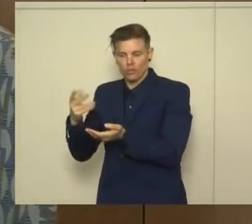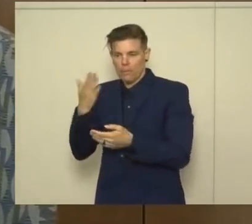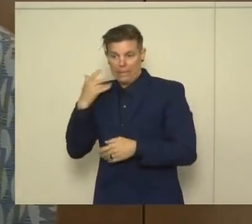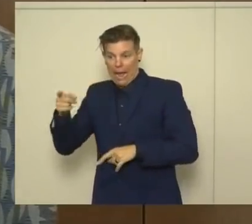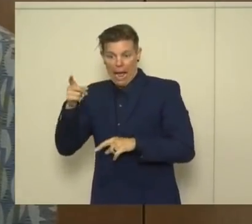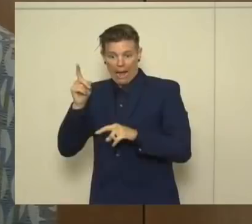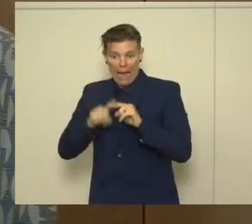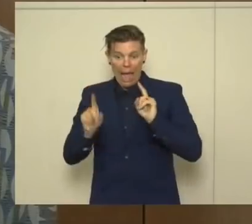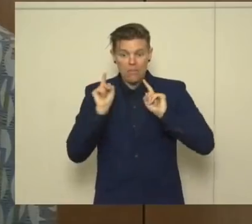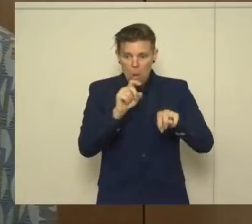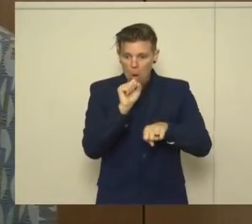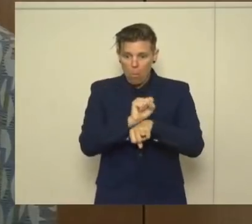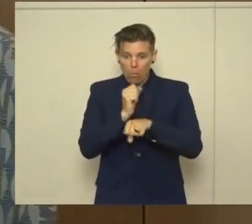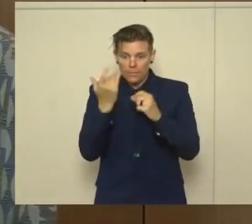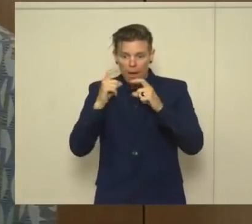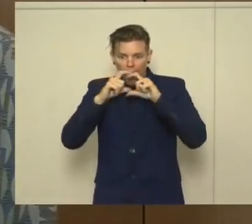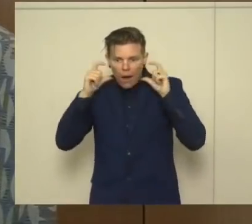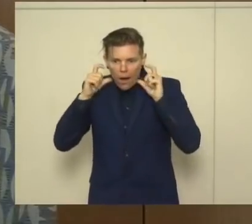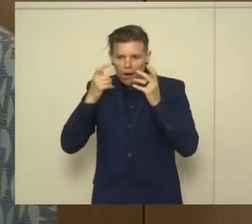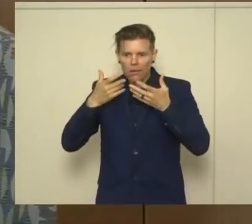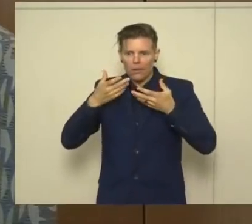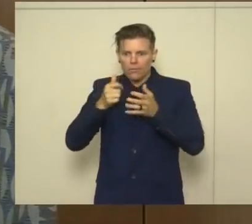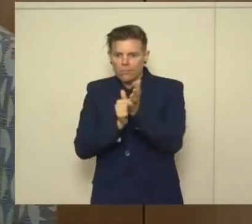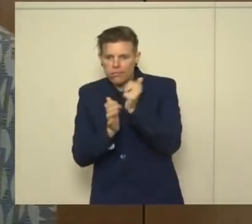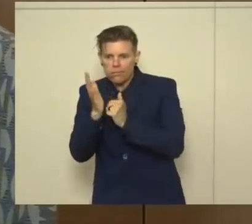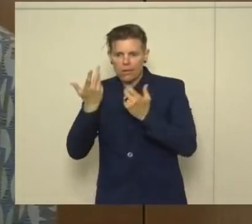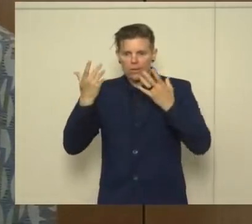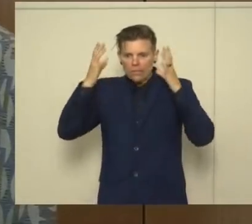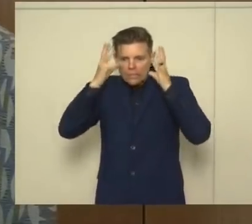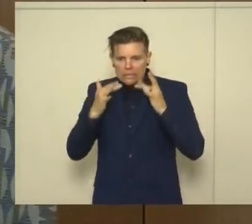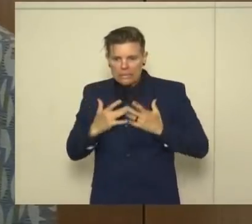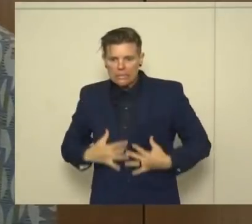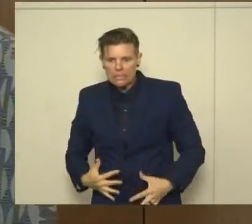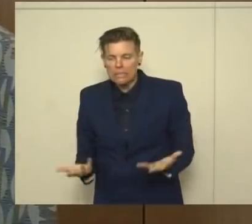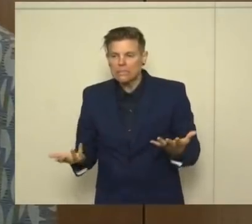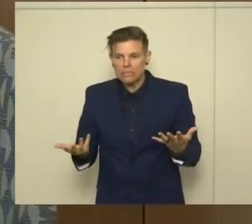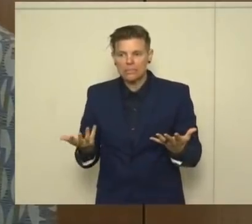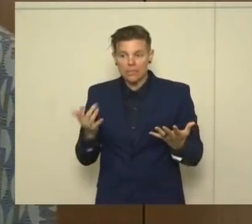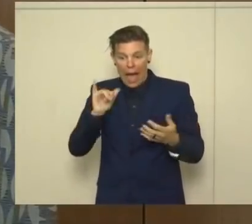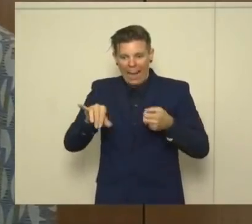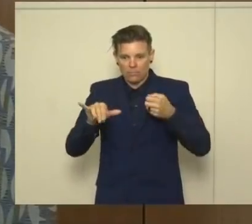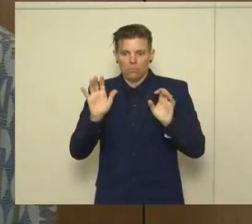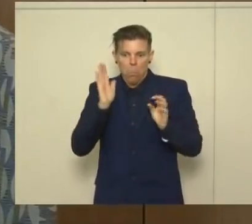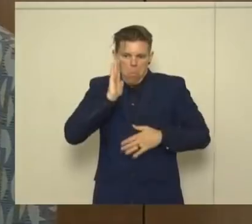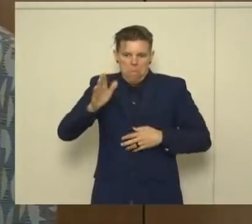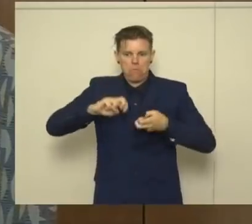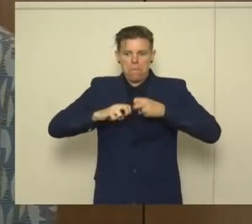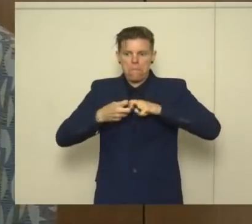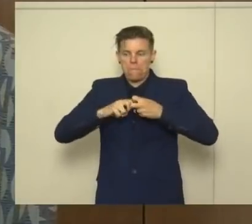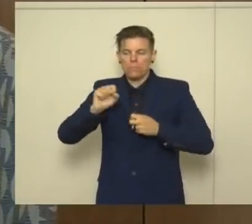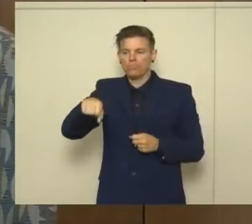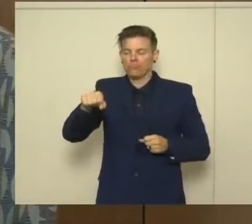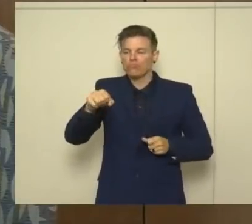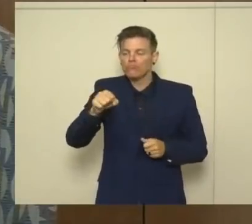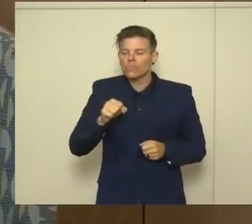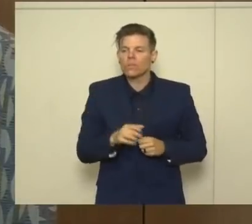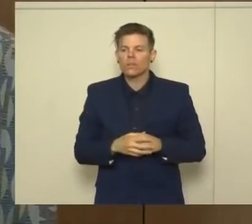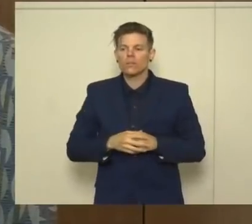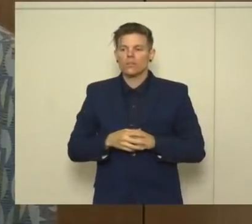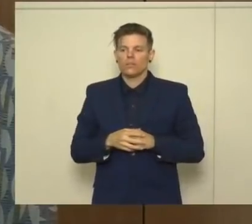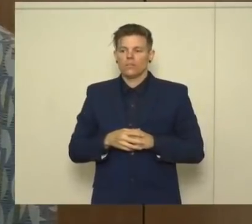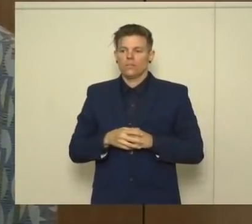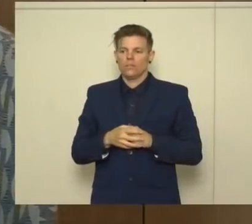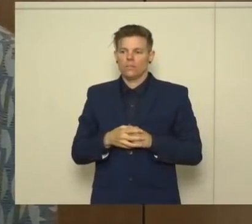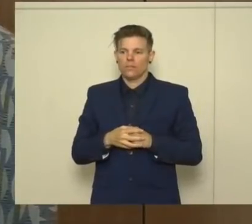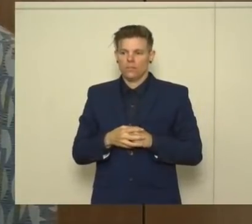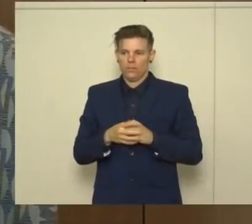protected, then you have a hospital capacity issue, which is your point. So I do think it's included indirectly, and maybe